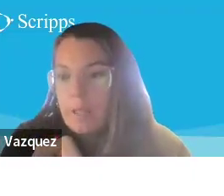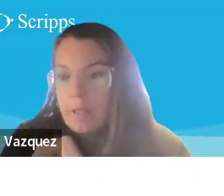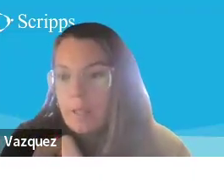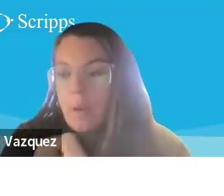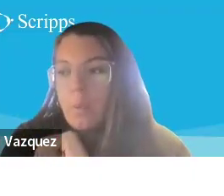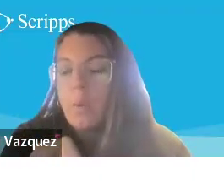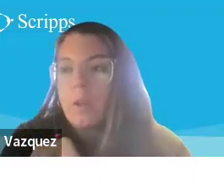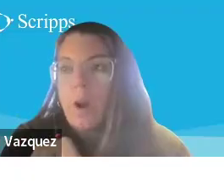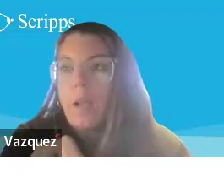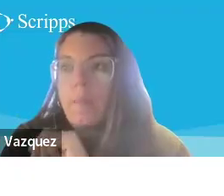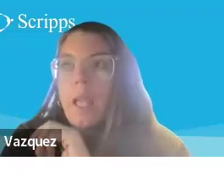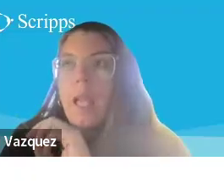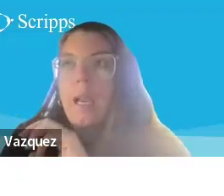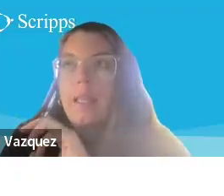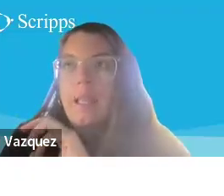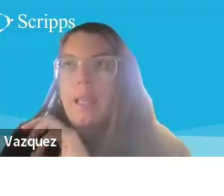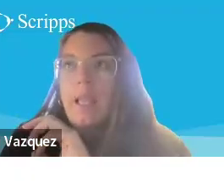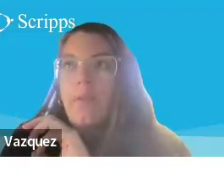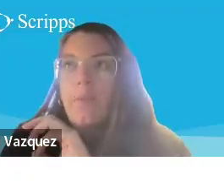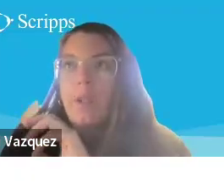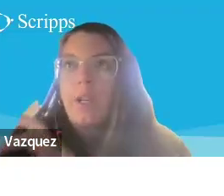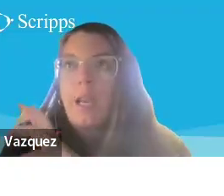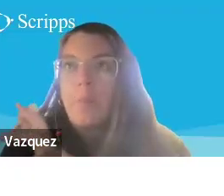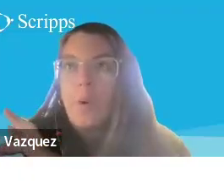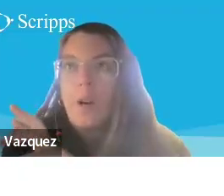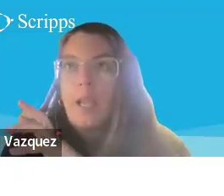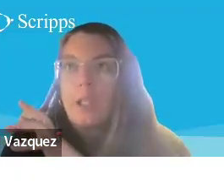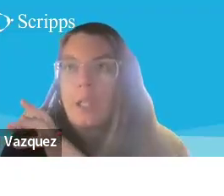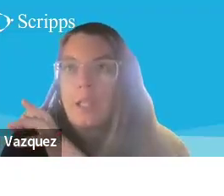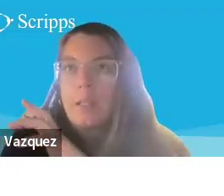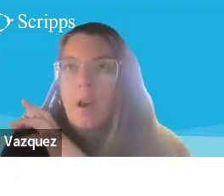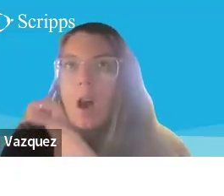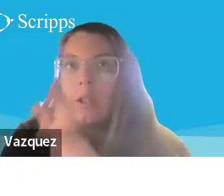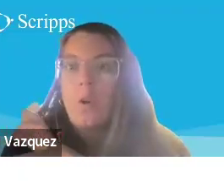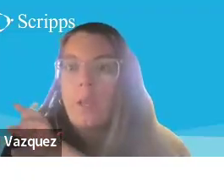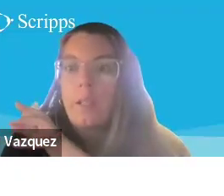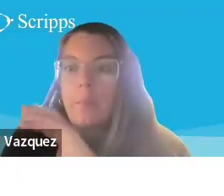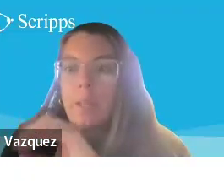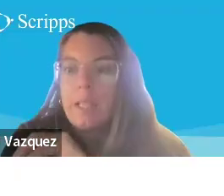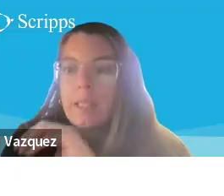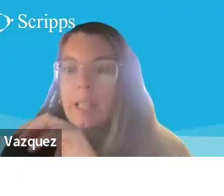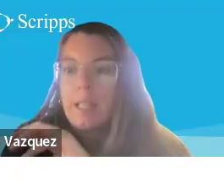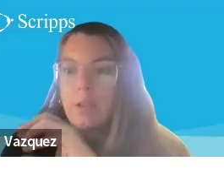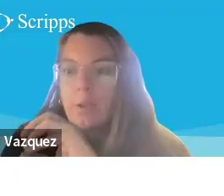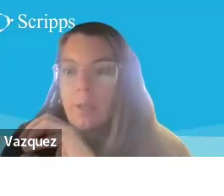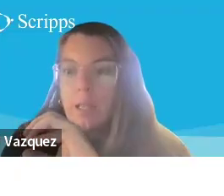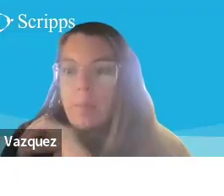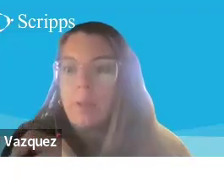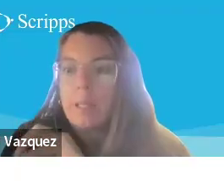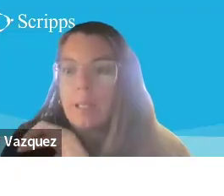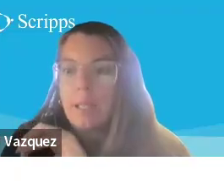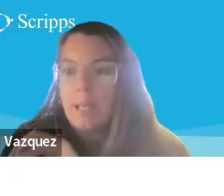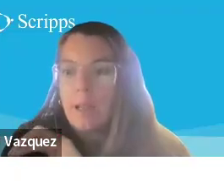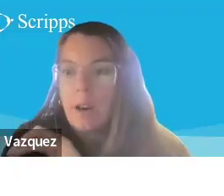at our event, and we wonder why. And I think if we look at it more as this ongoing piece that needs to